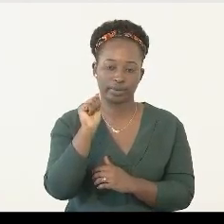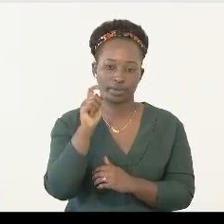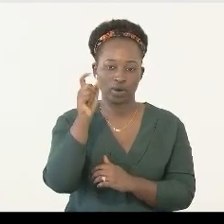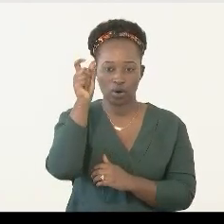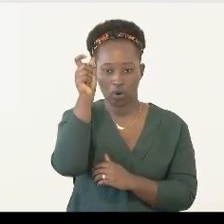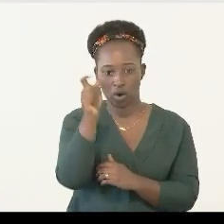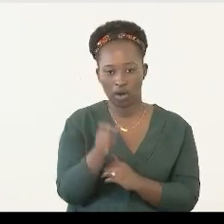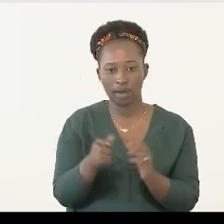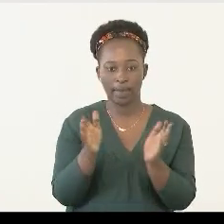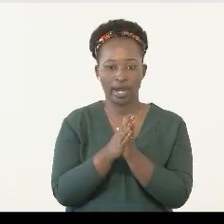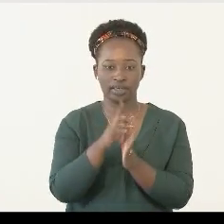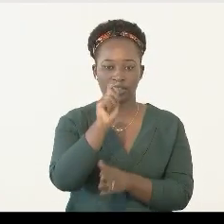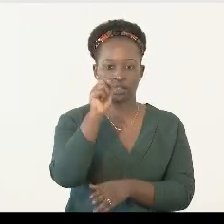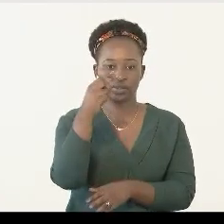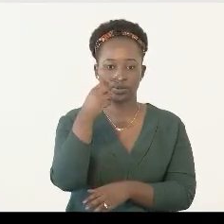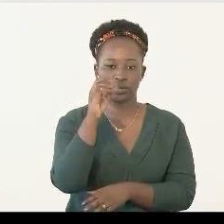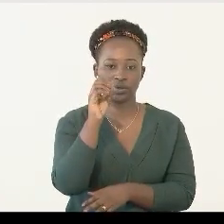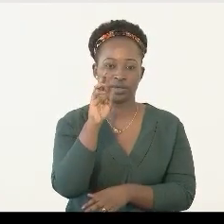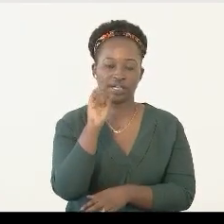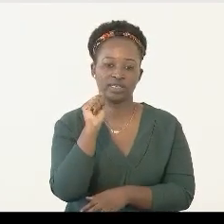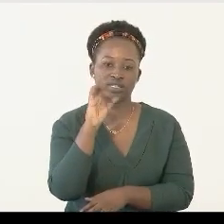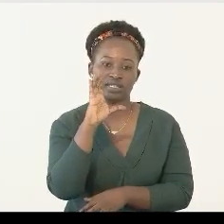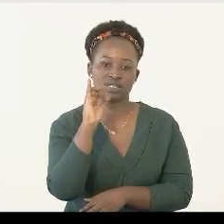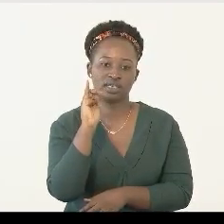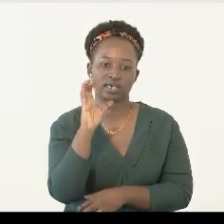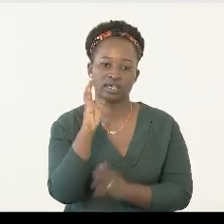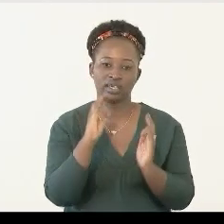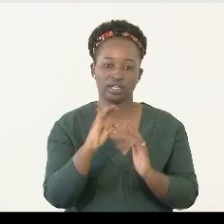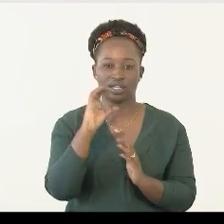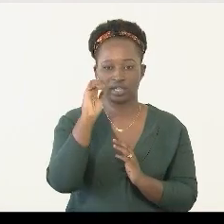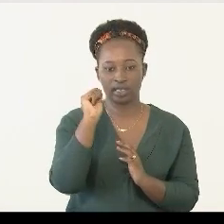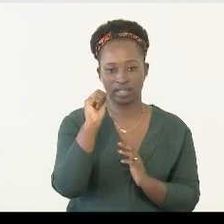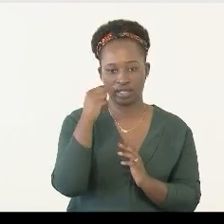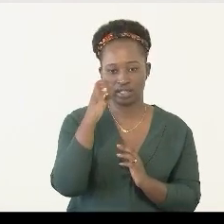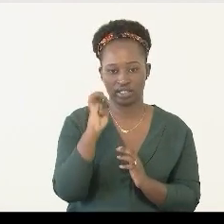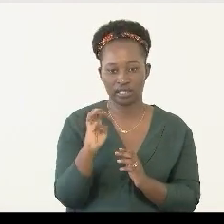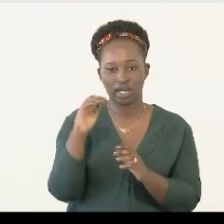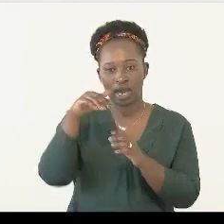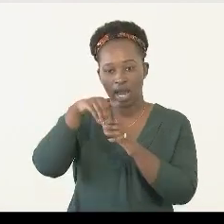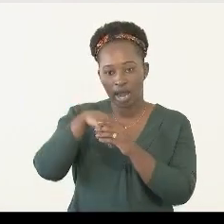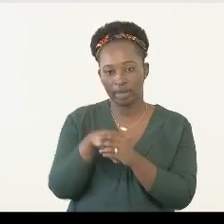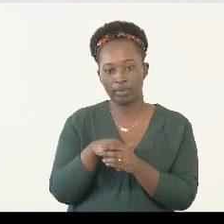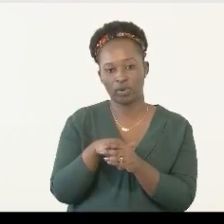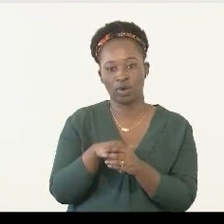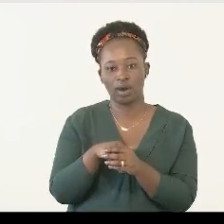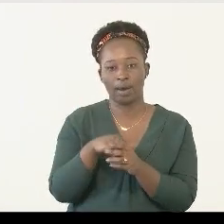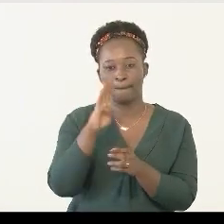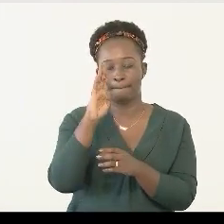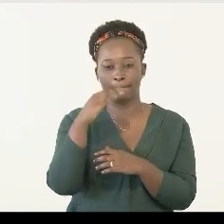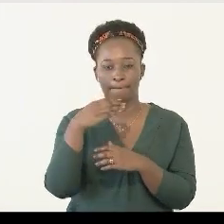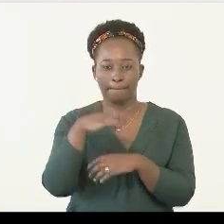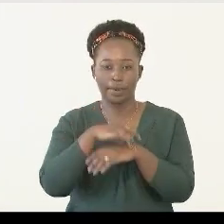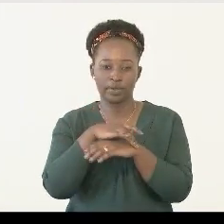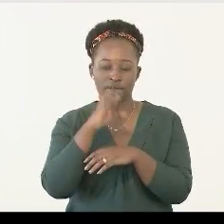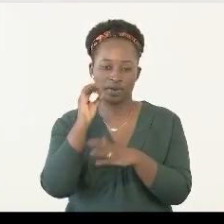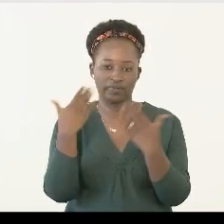of the pectoral and pelvic girdles, the limb bones, the bones of the hands and feet.